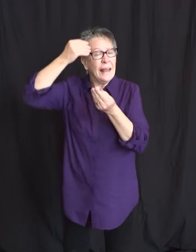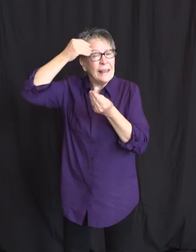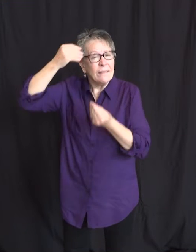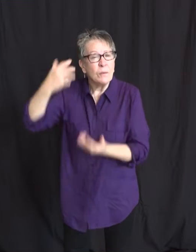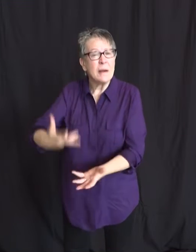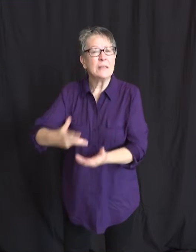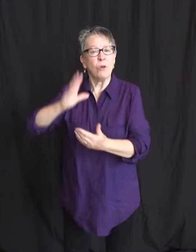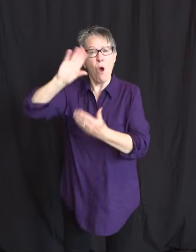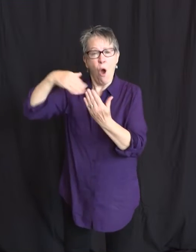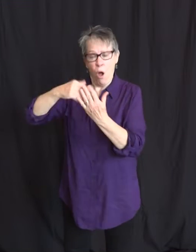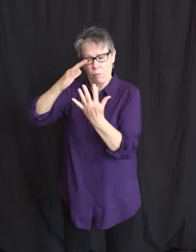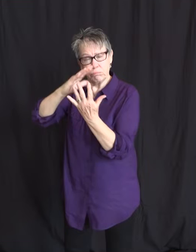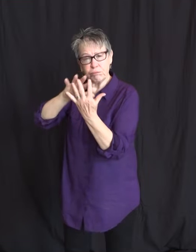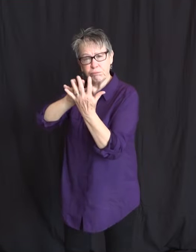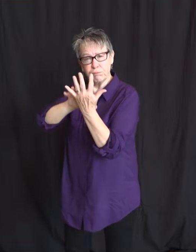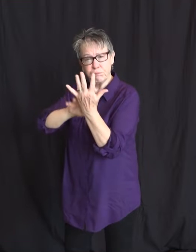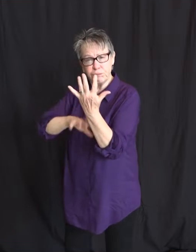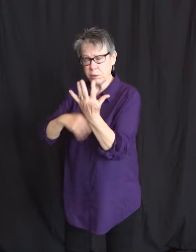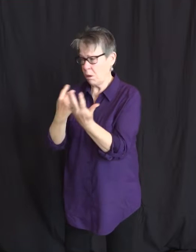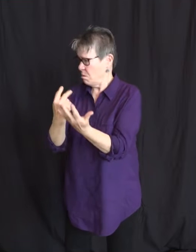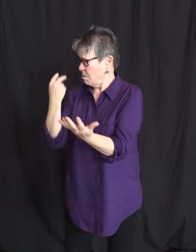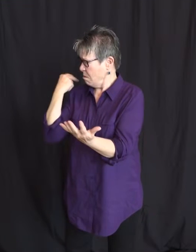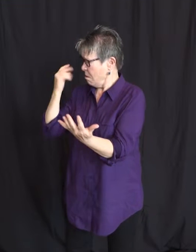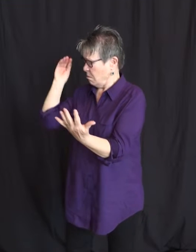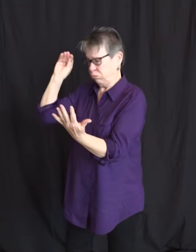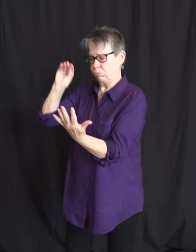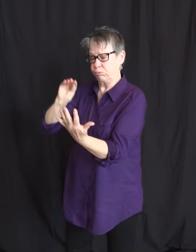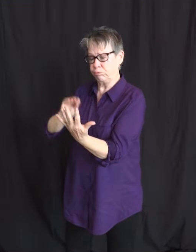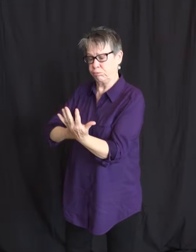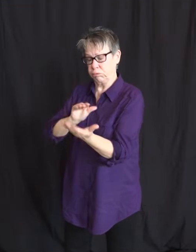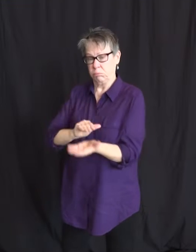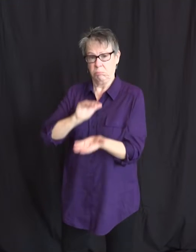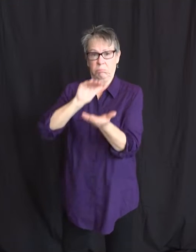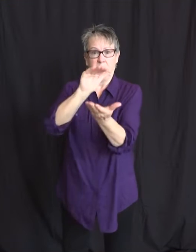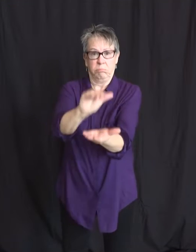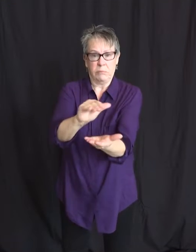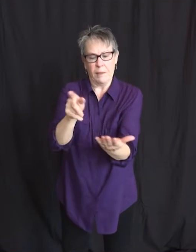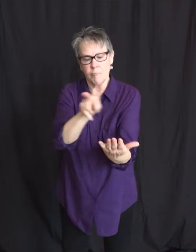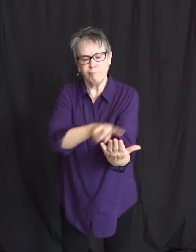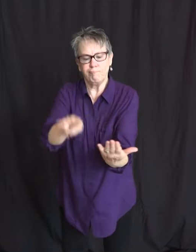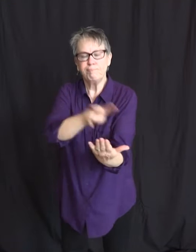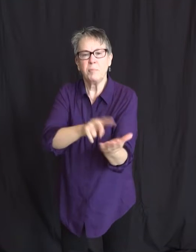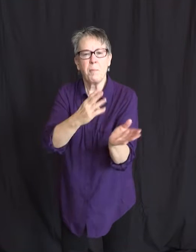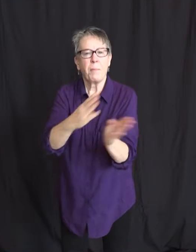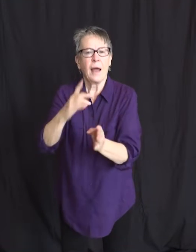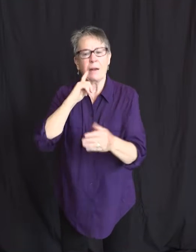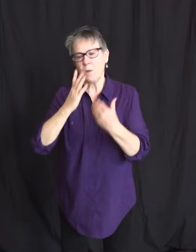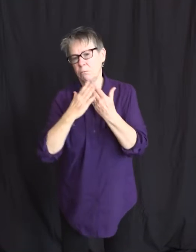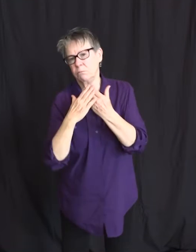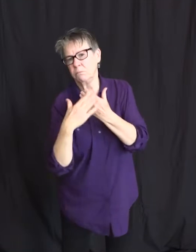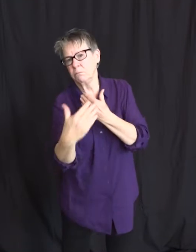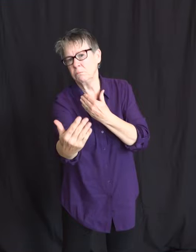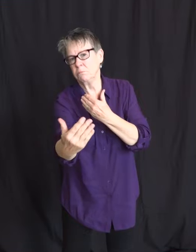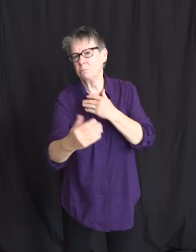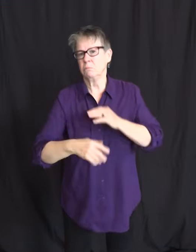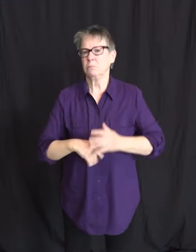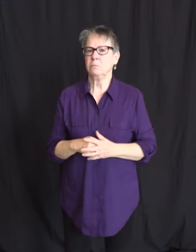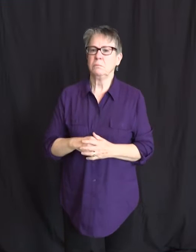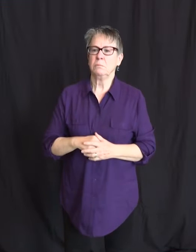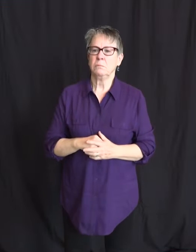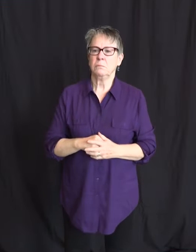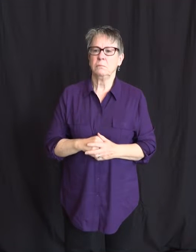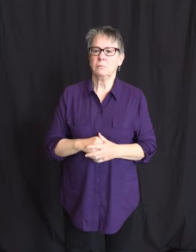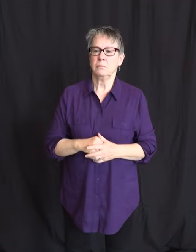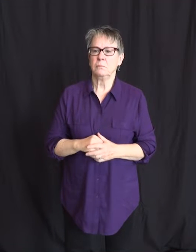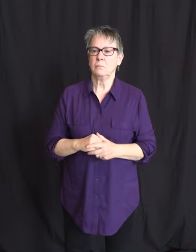months, our entire world and our entire worldview has changed. Pandemics aren't something in a far-off